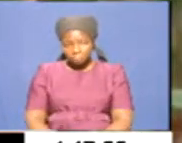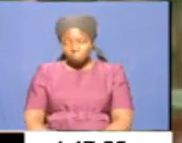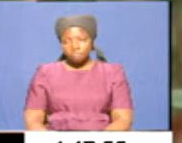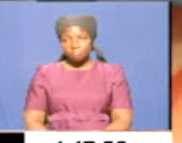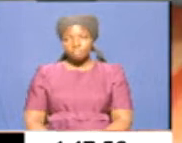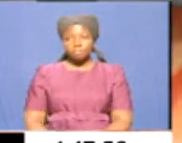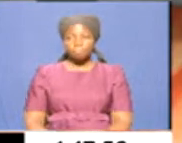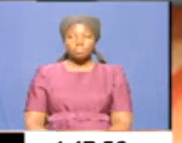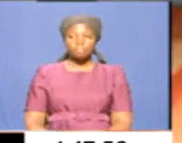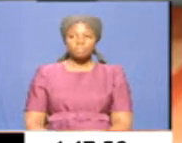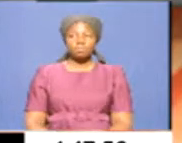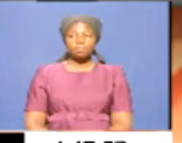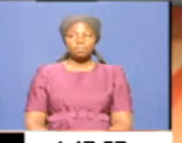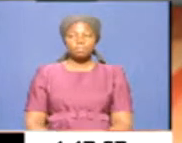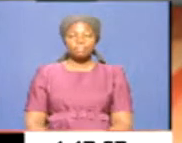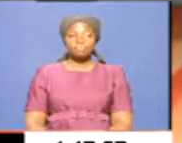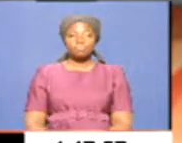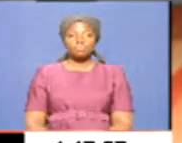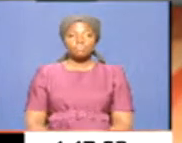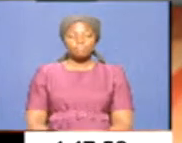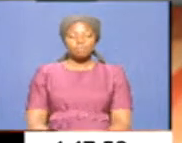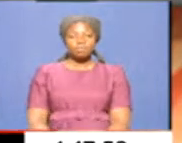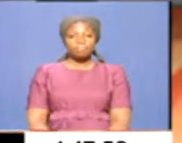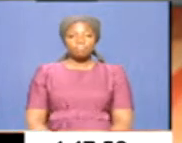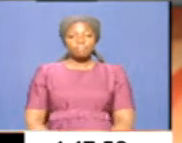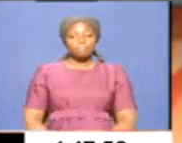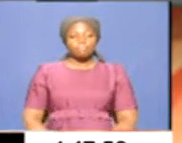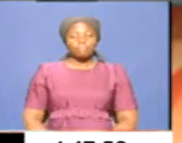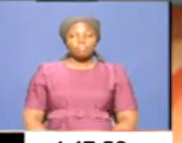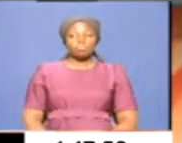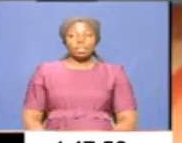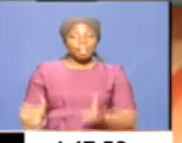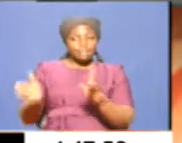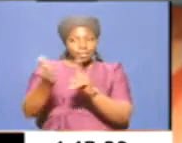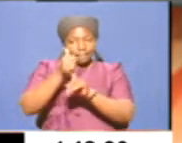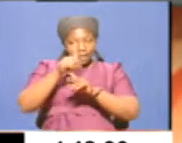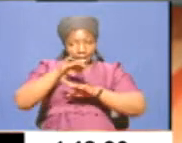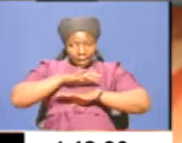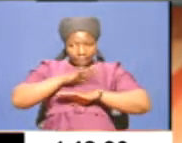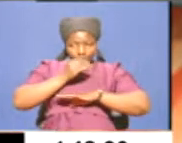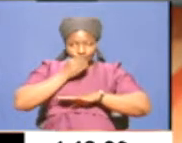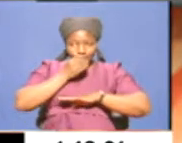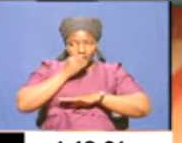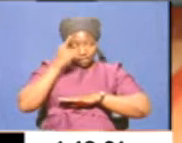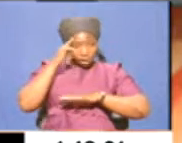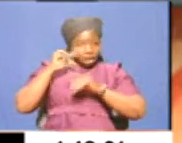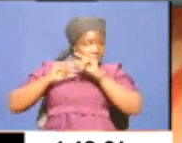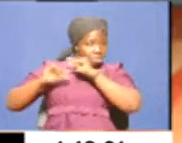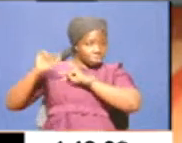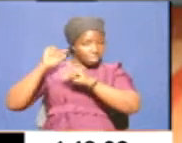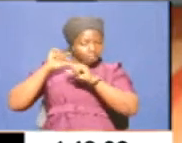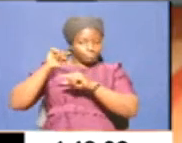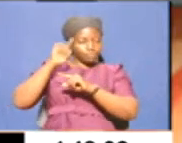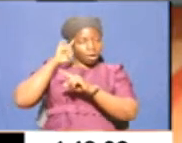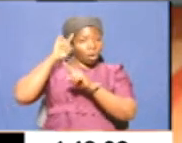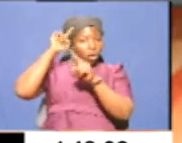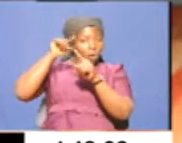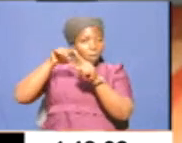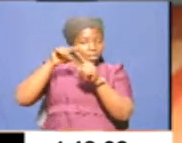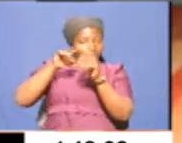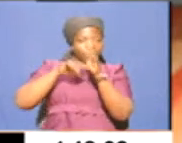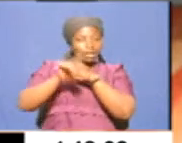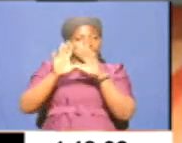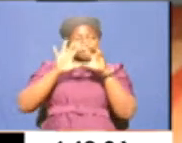Said. Now, attaining food sufficiency has for generations been a primary objective worldwide,